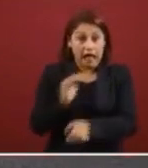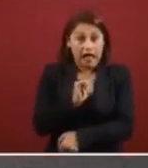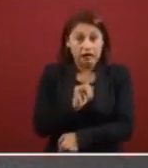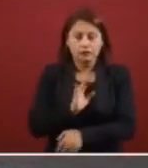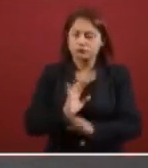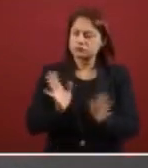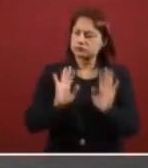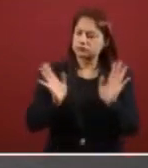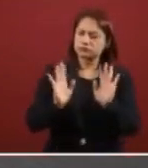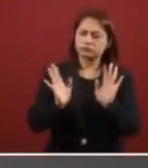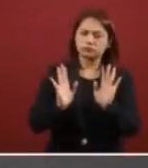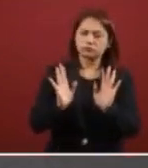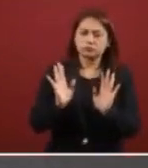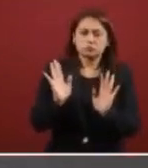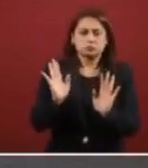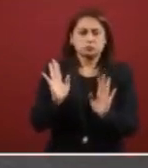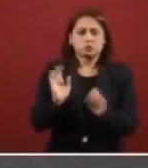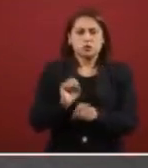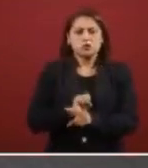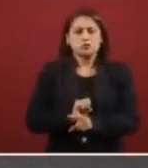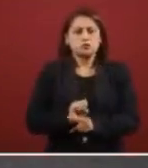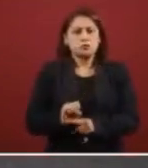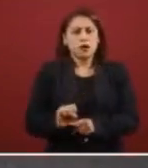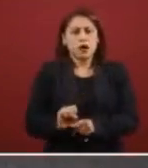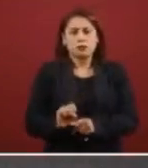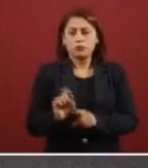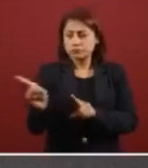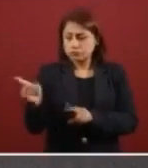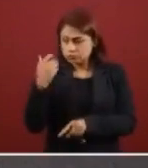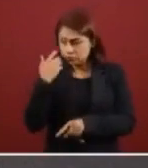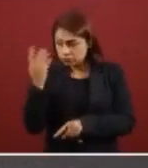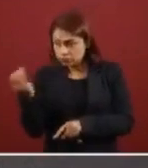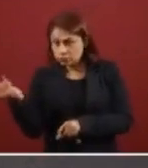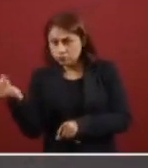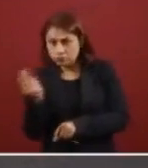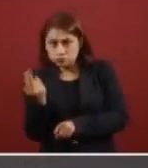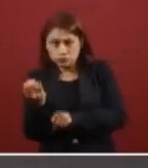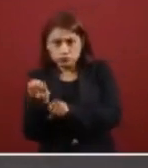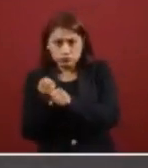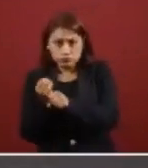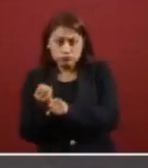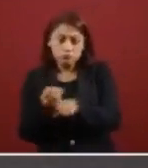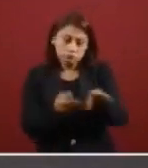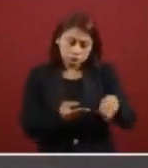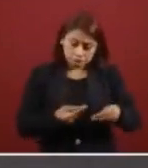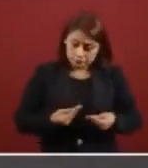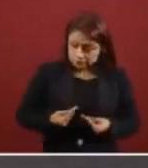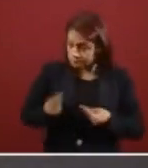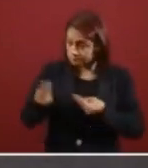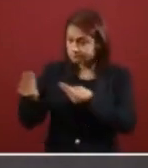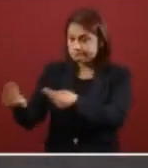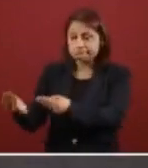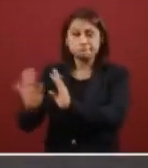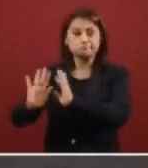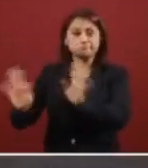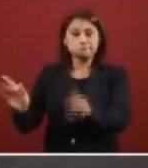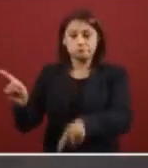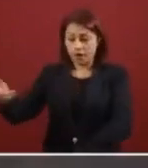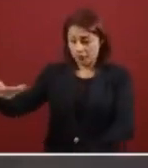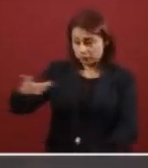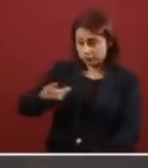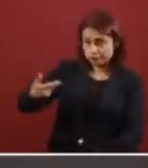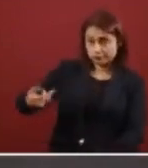todo, remit all of the information a la fiscalía, to the district